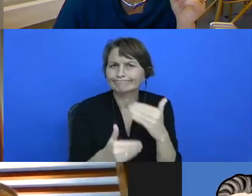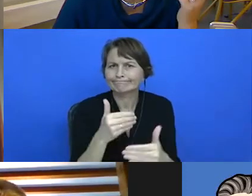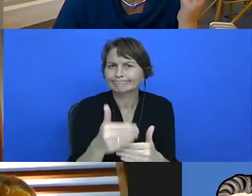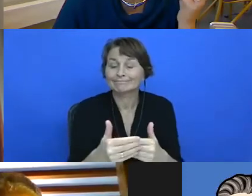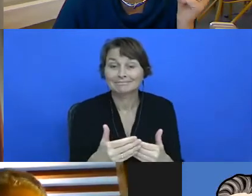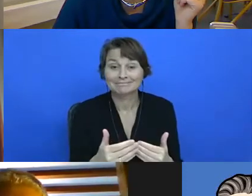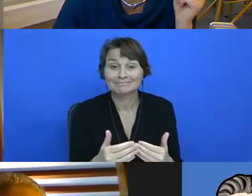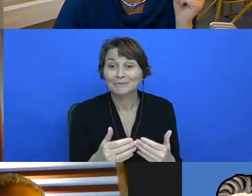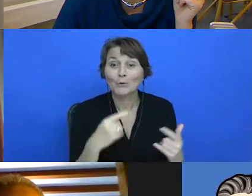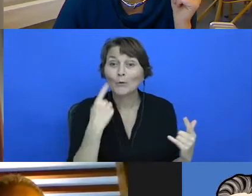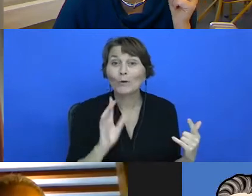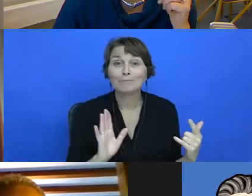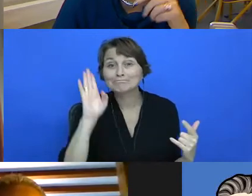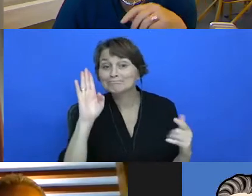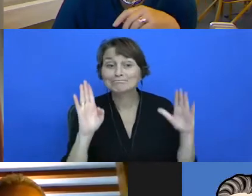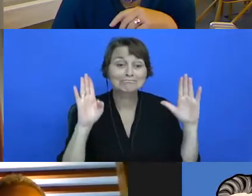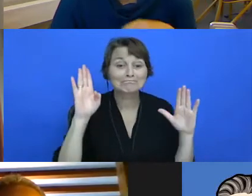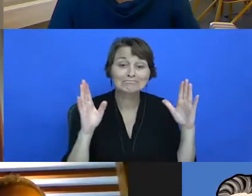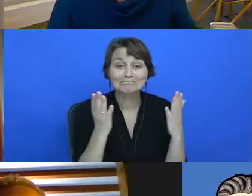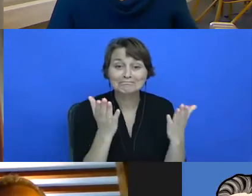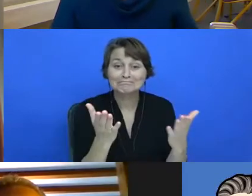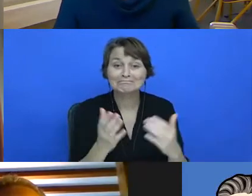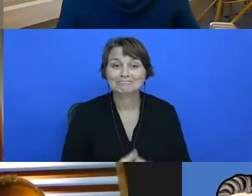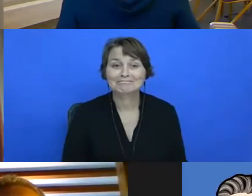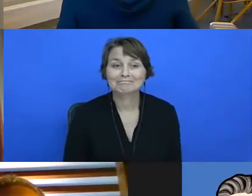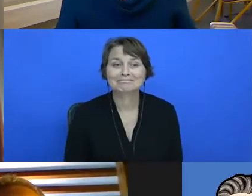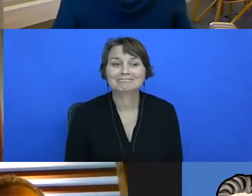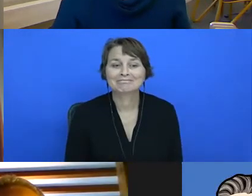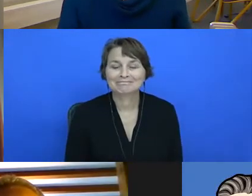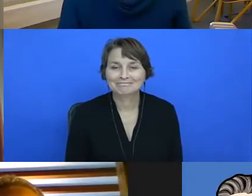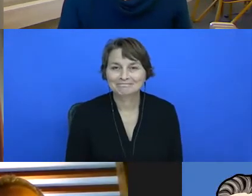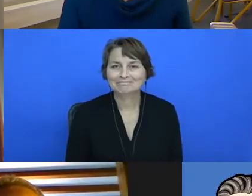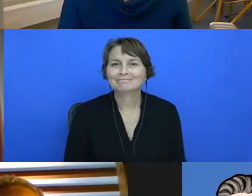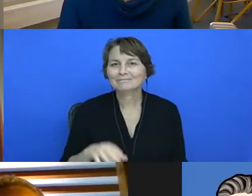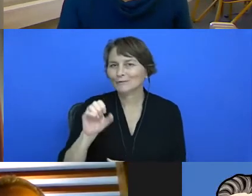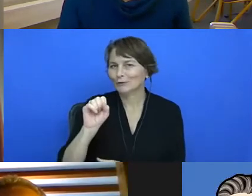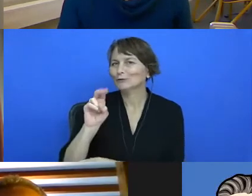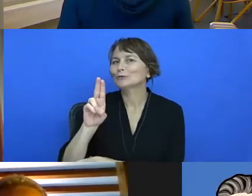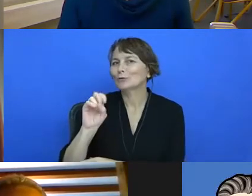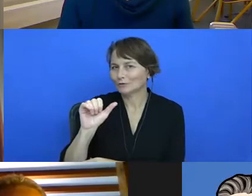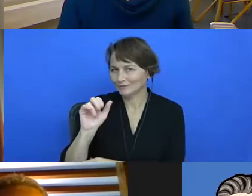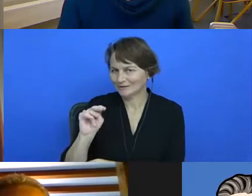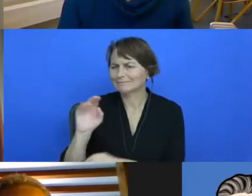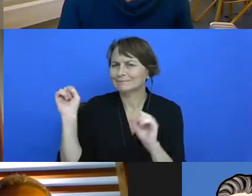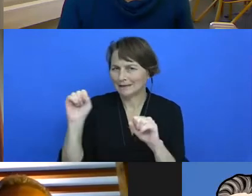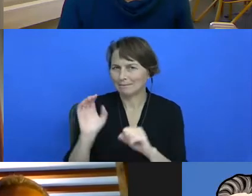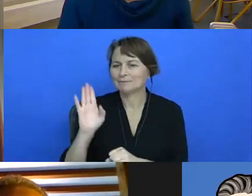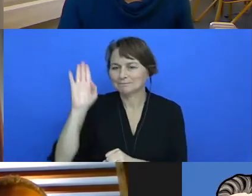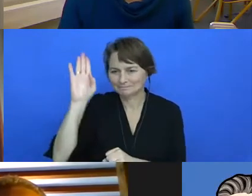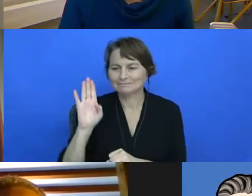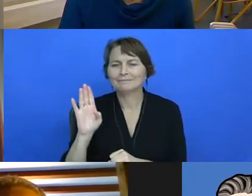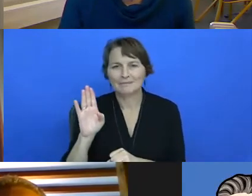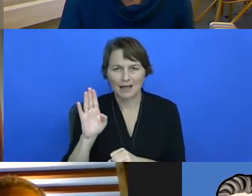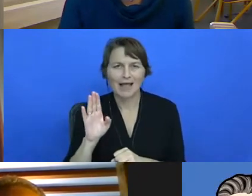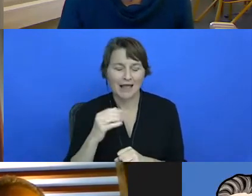Anyone who wants to start? Susan, please. Yeah, I can start. I know we all have a lot to say about this. In my case, it